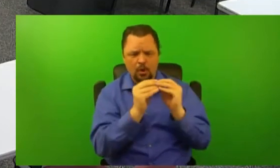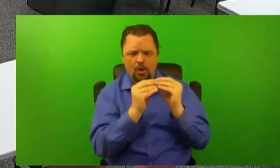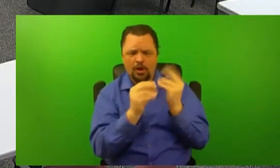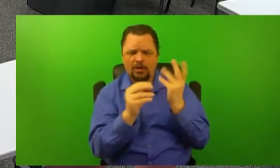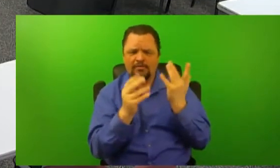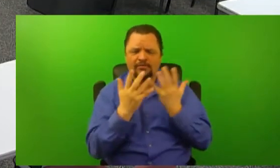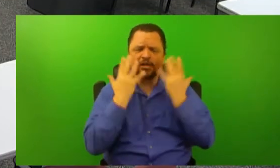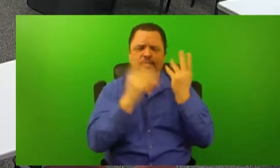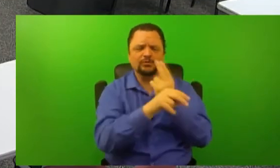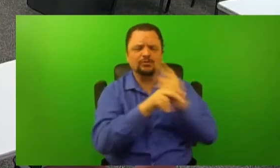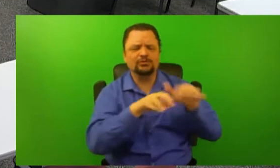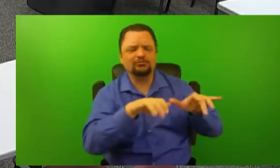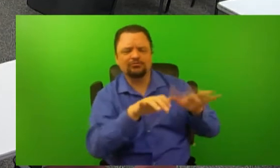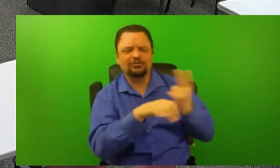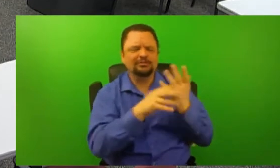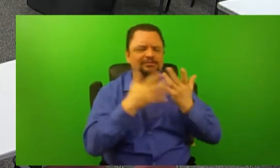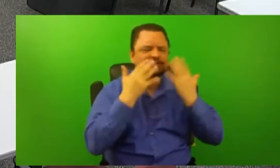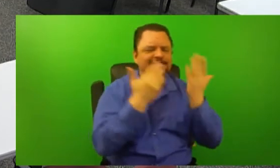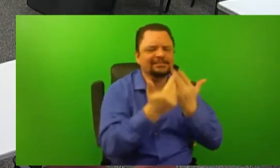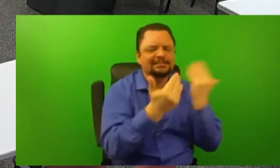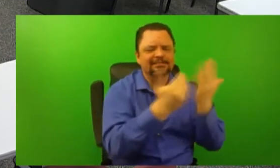informative?